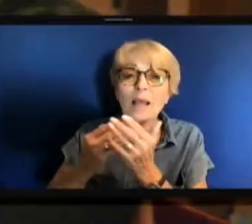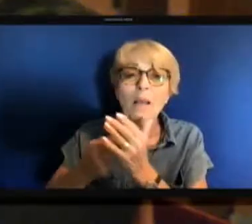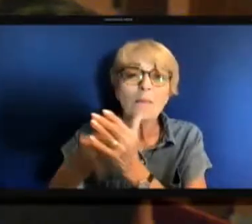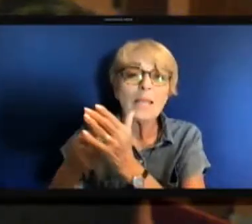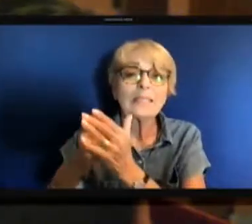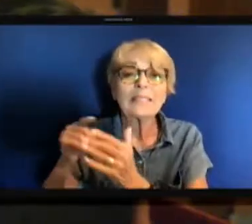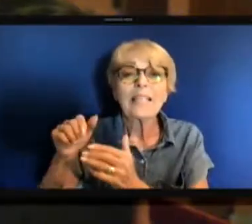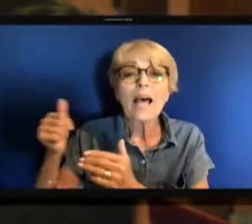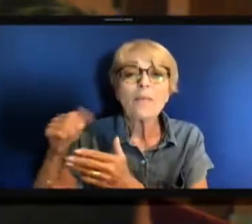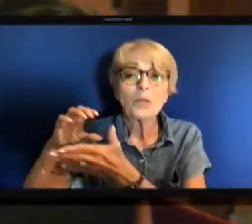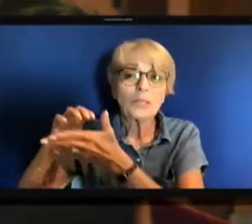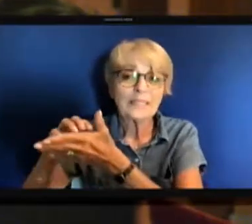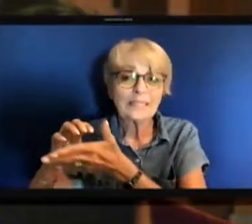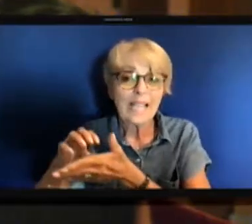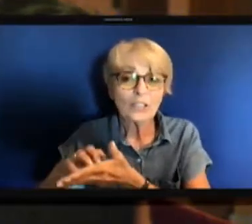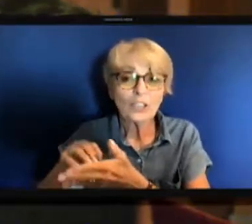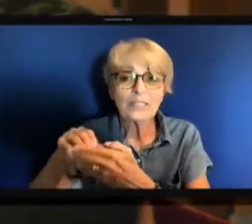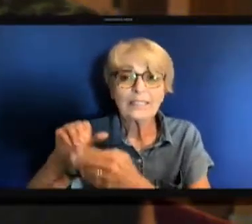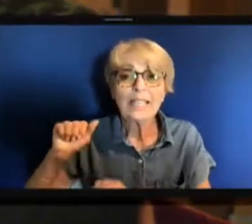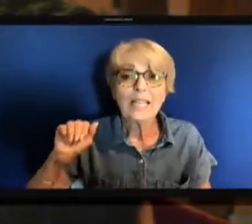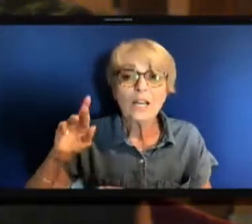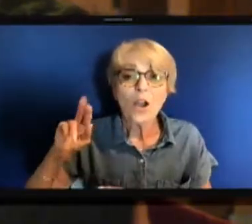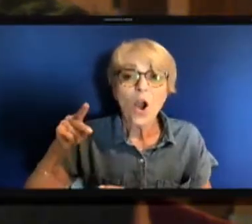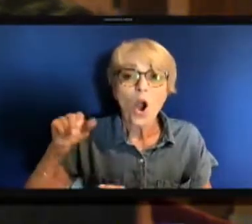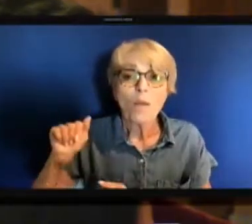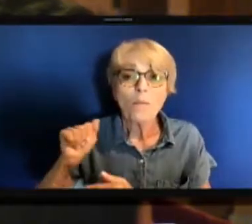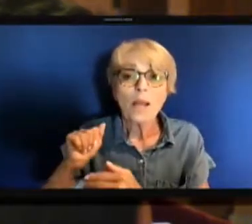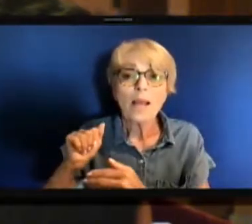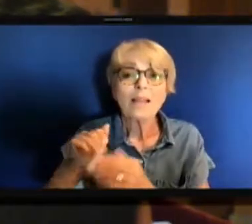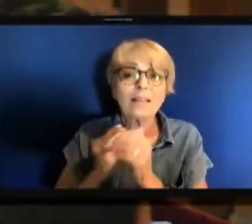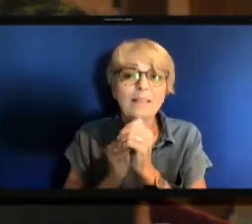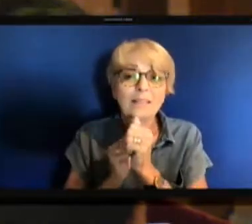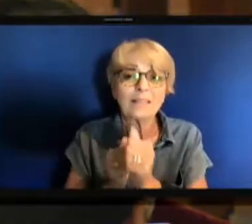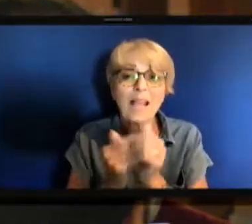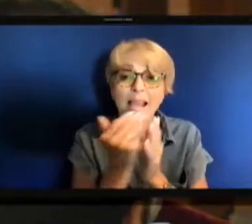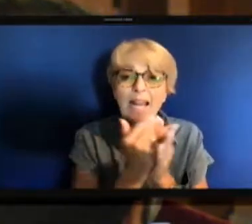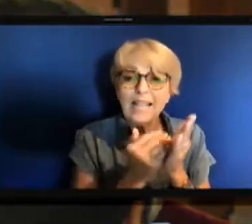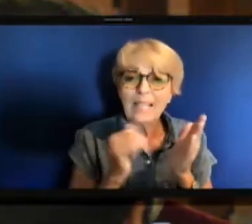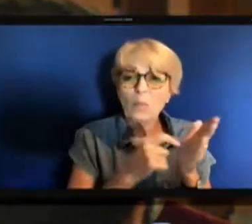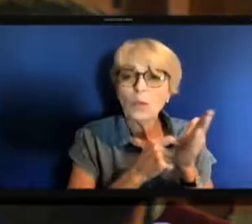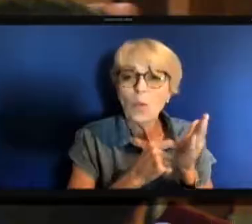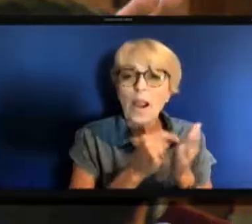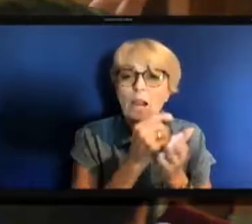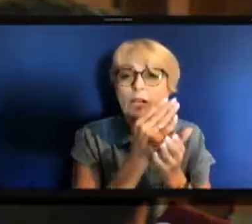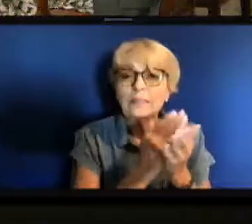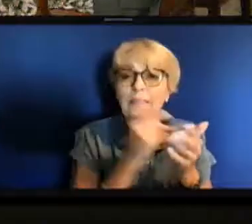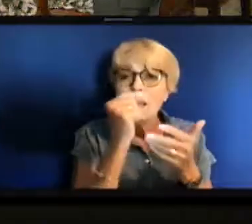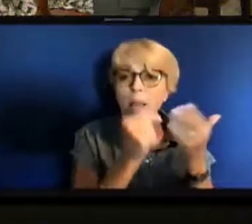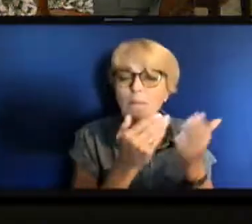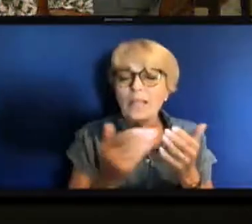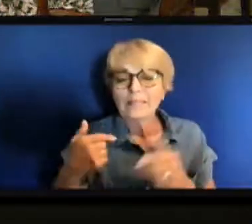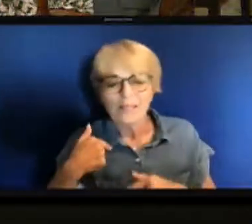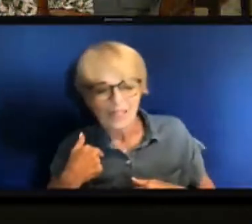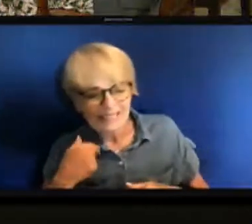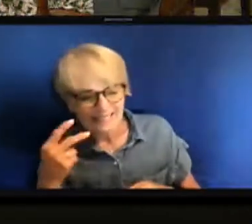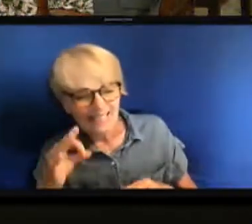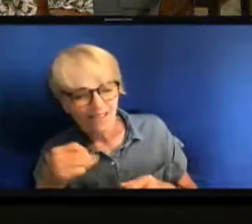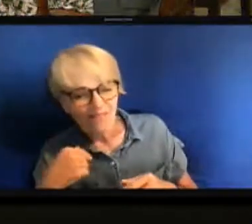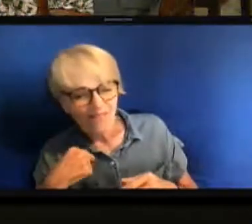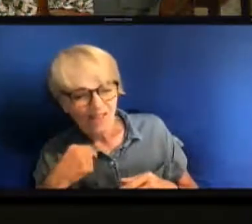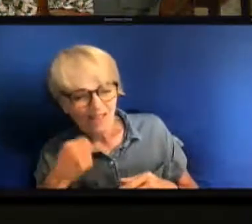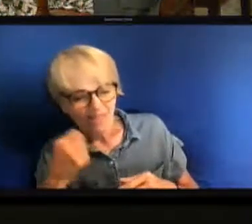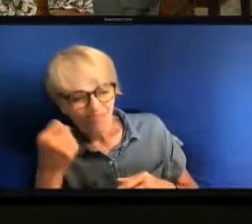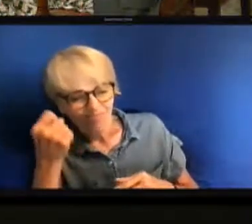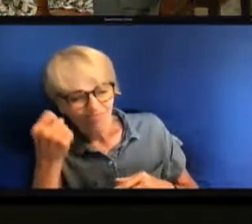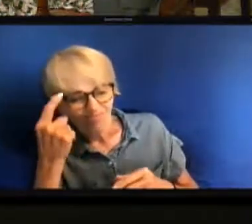guidelines that require certain things. So I think I can keep that straight in my head. So yeah. Let me see if I heard that right, and